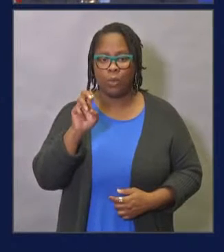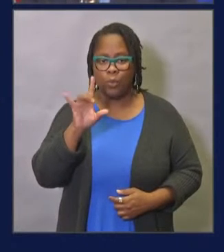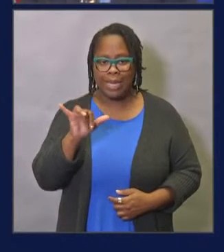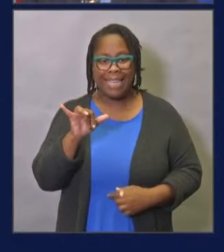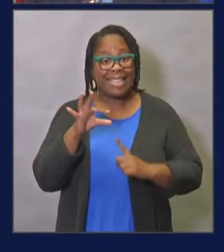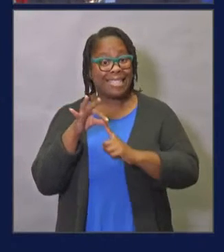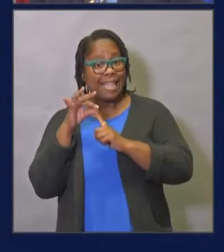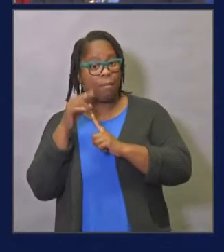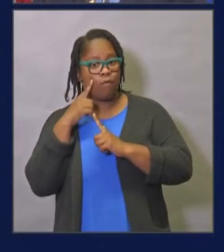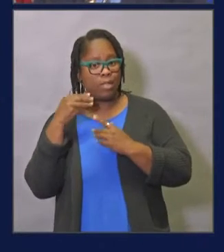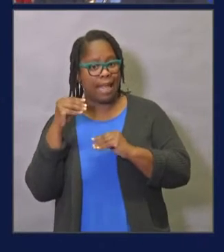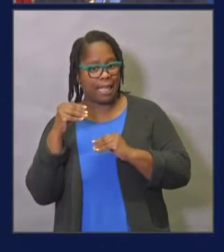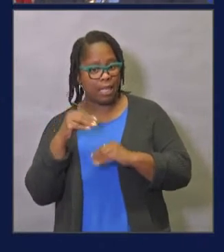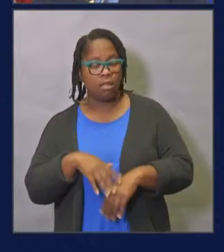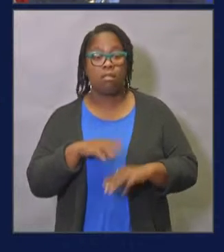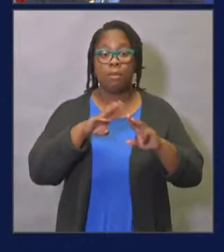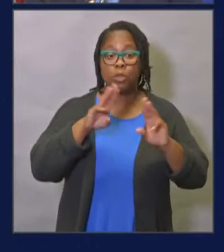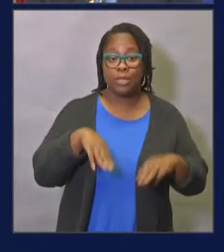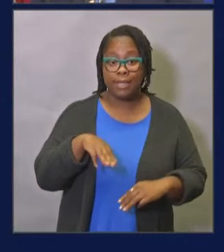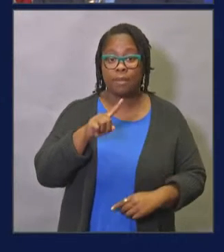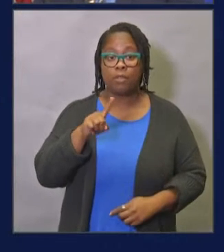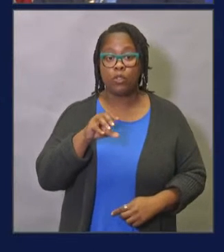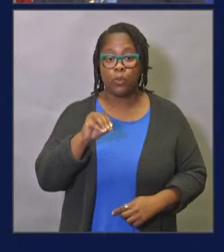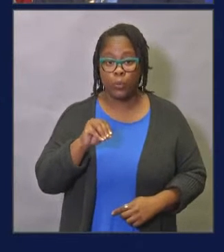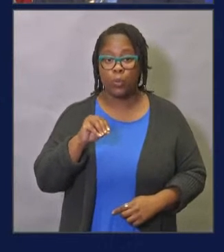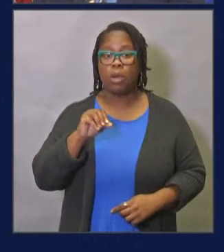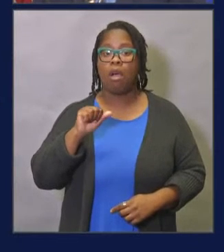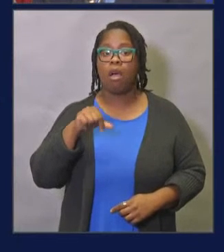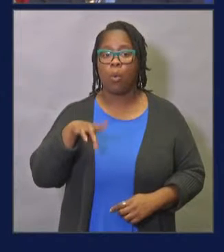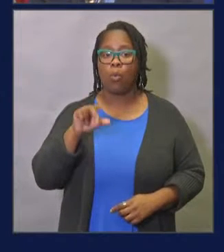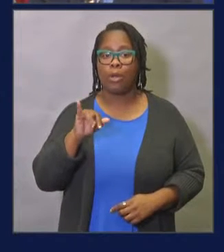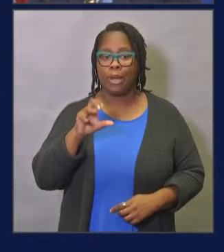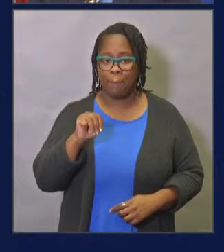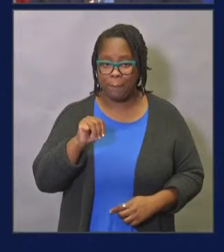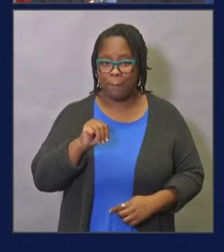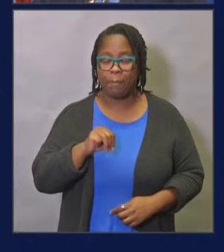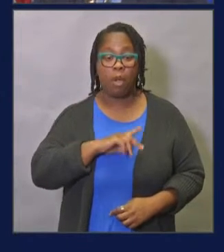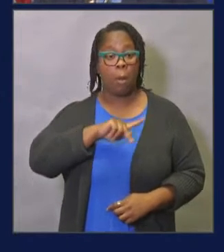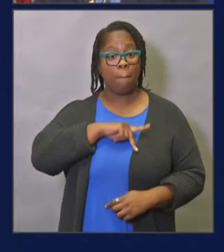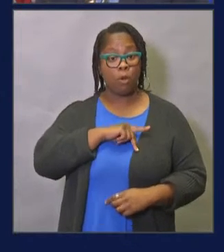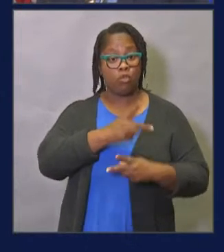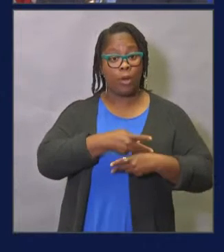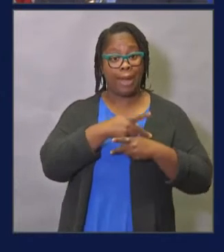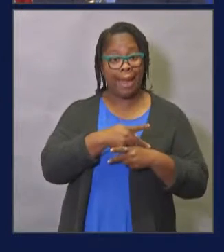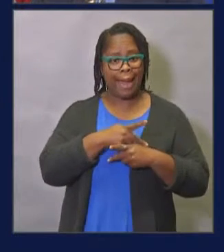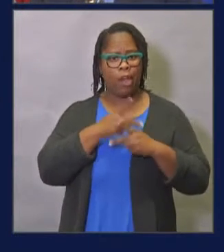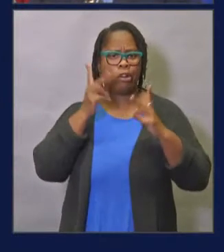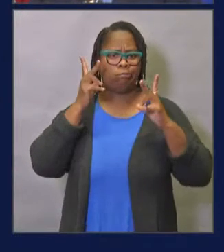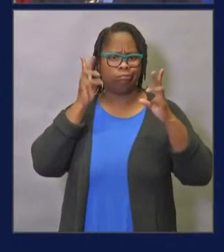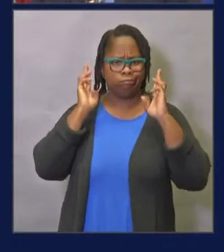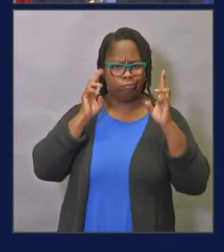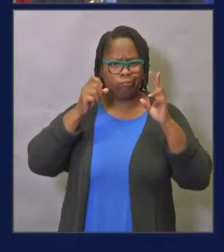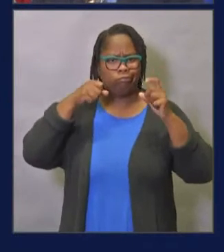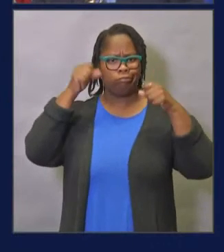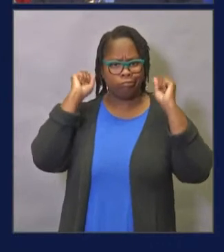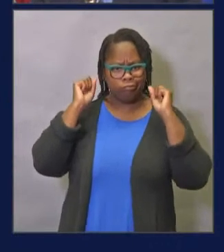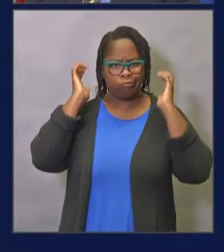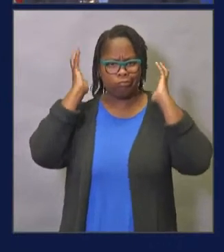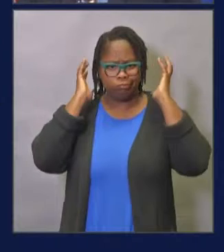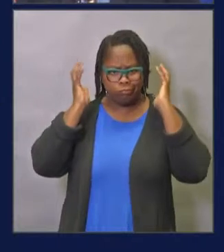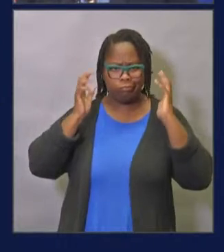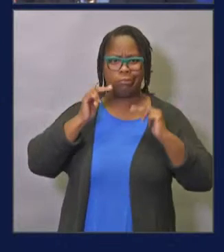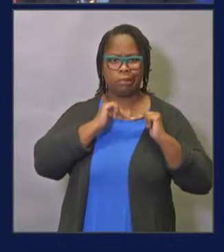retail, museums, zoos, and aquariums, personal care, and that includes hair salons, barbershops, and